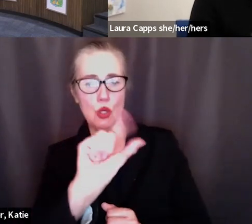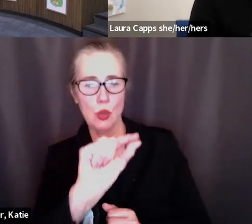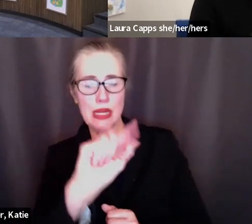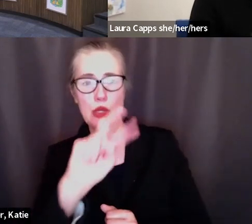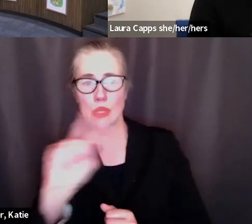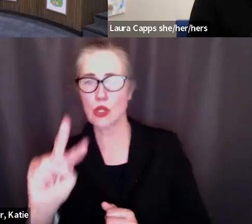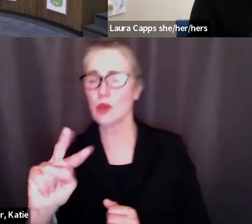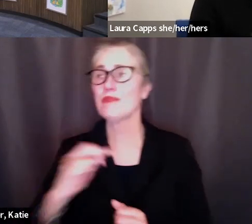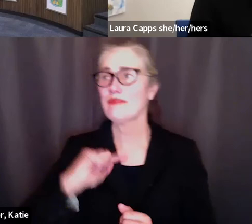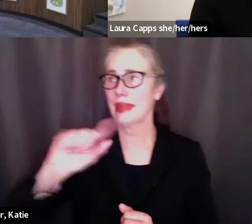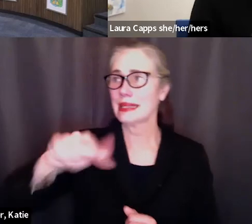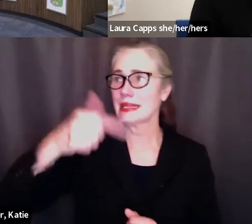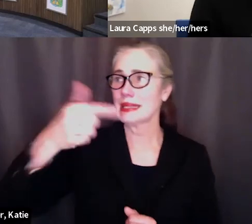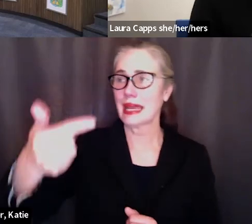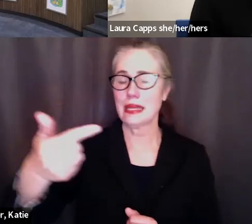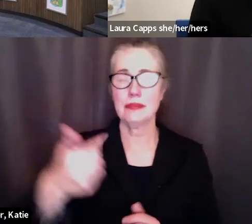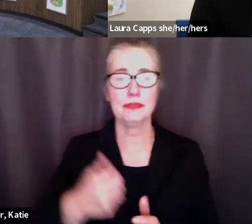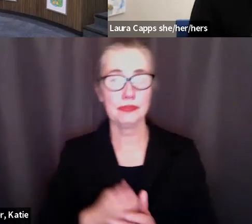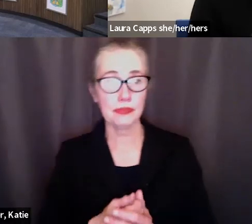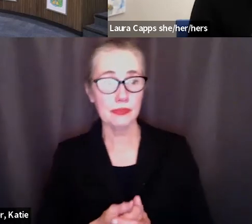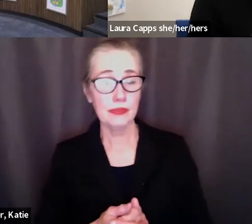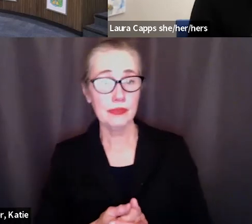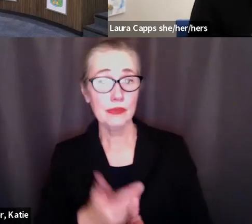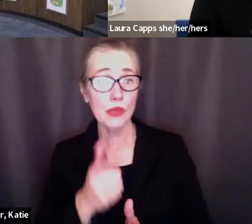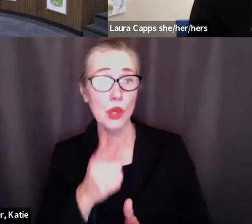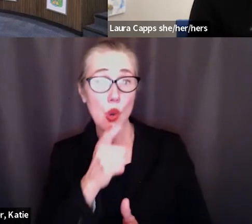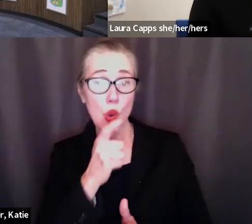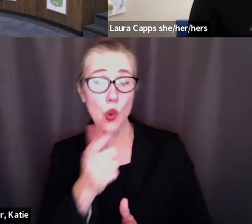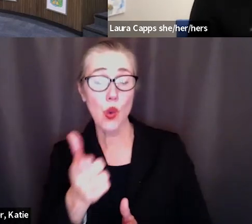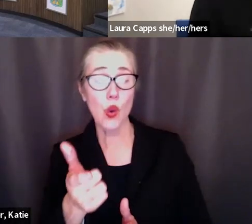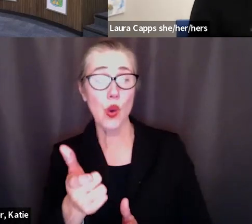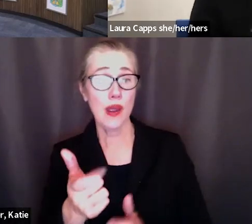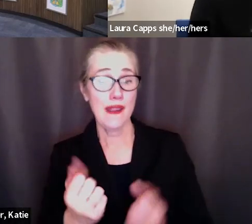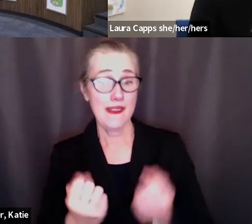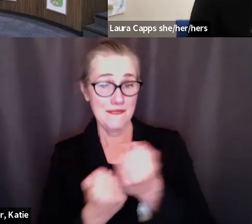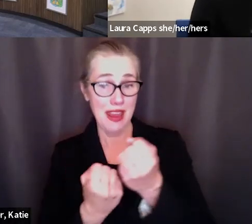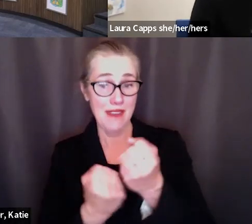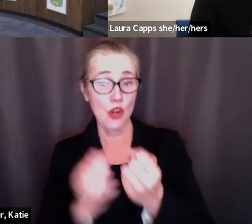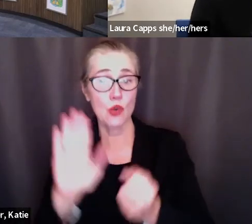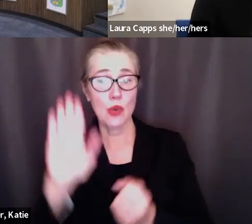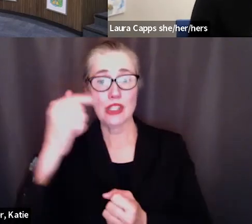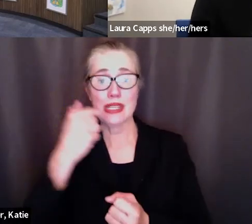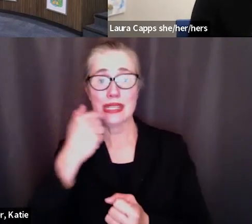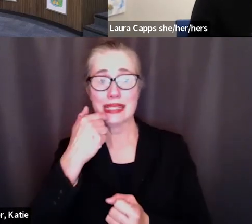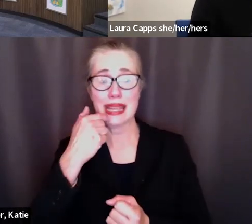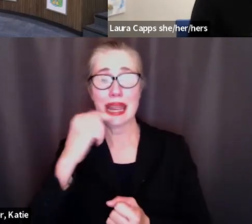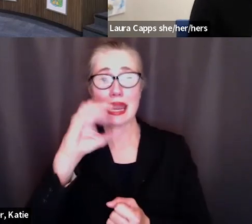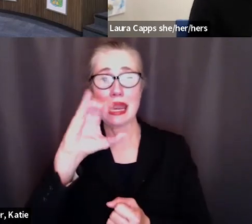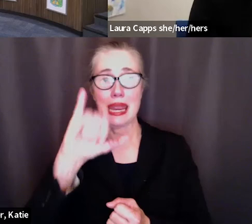second okay um all in favor please signify by raising your hand and saying aye